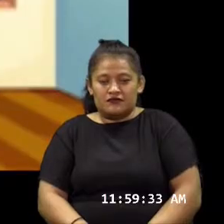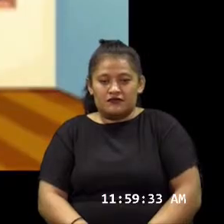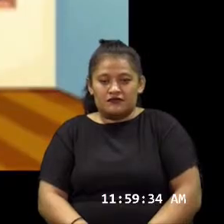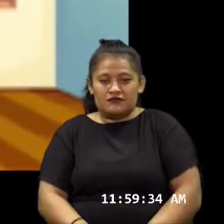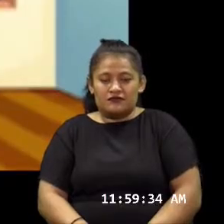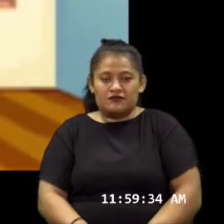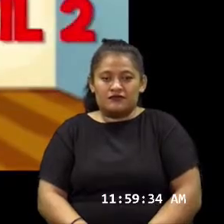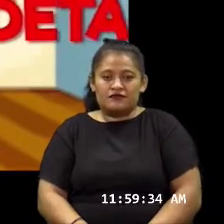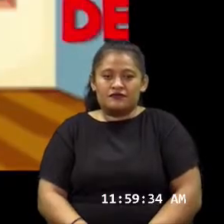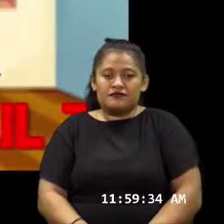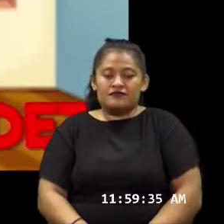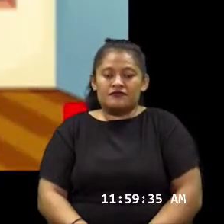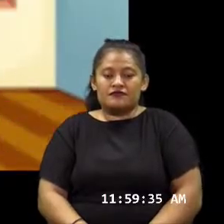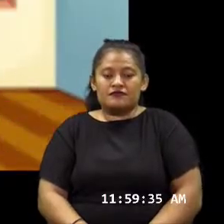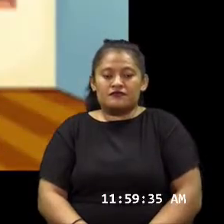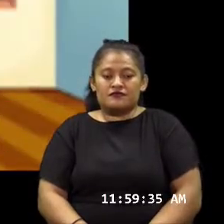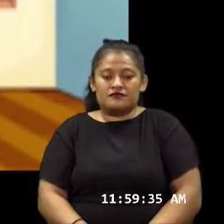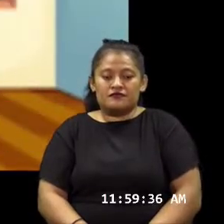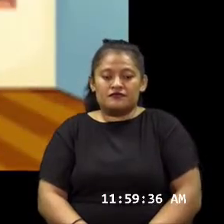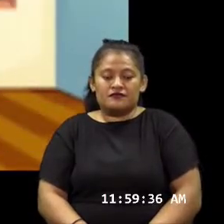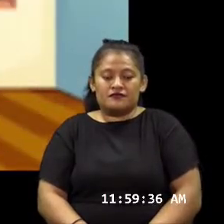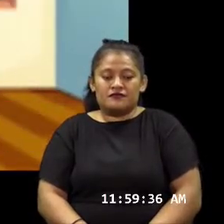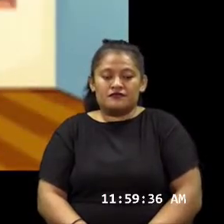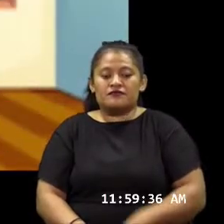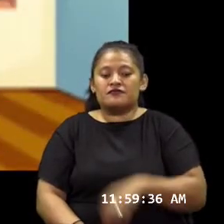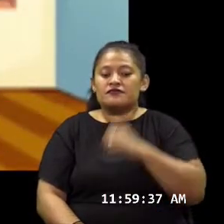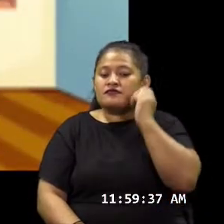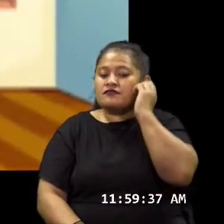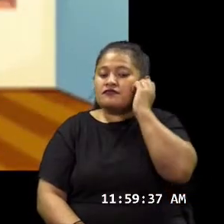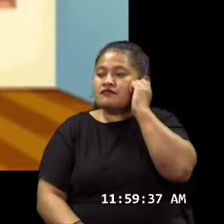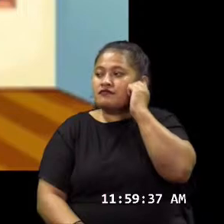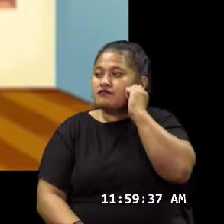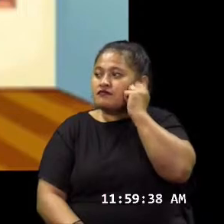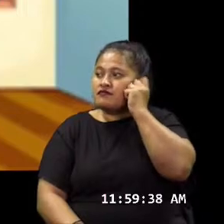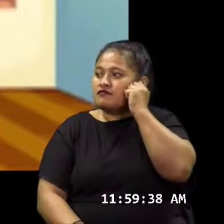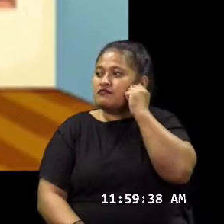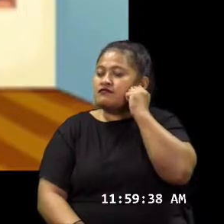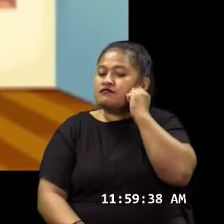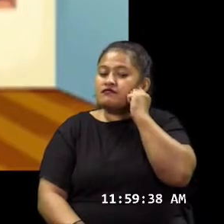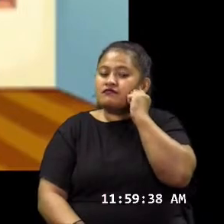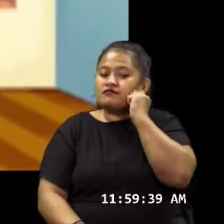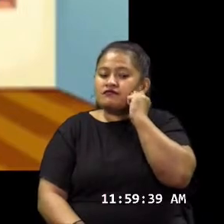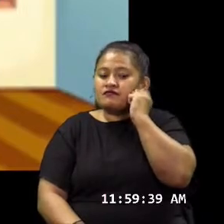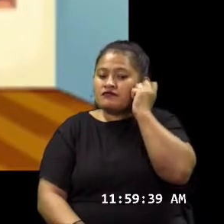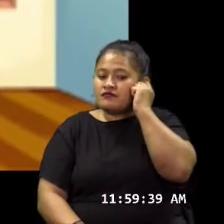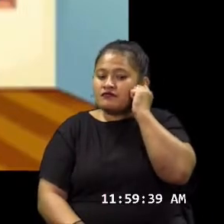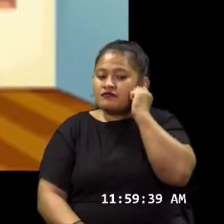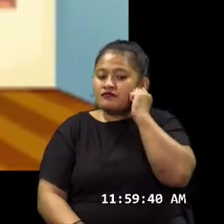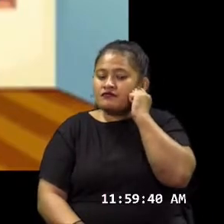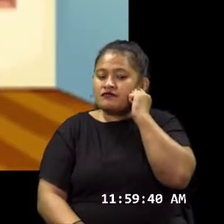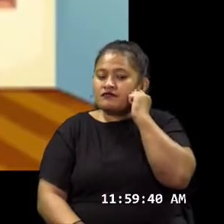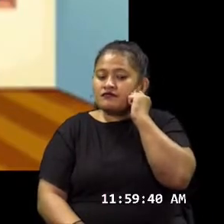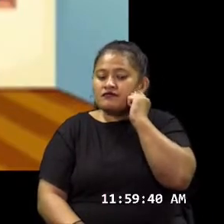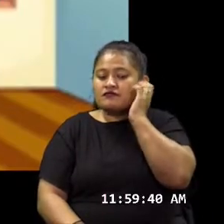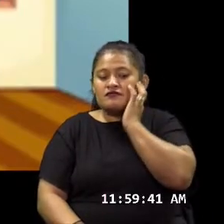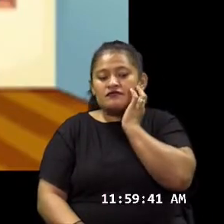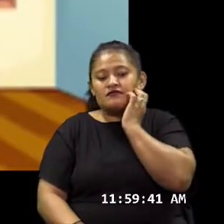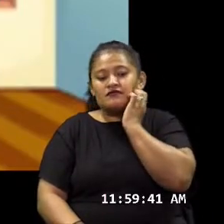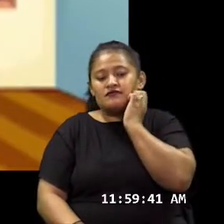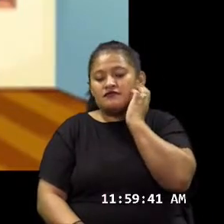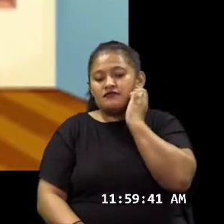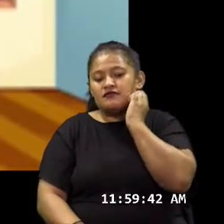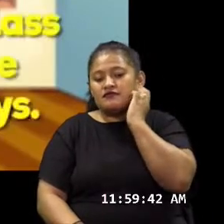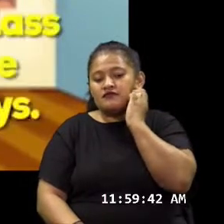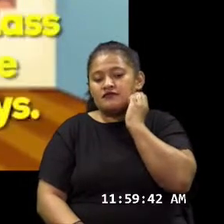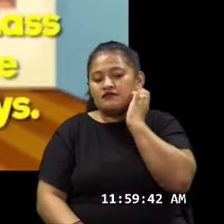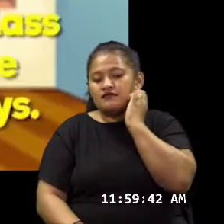the mix. At the end, when you're finished and your details are done, write a conclusion sentence like the topic from the start. You have a topic with details and a sentence